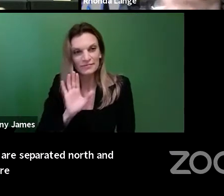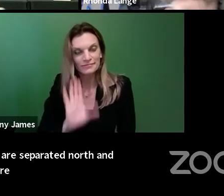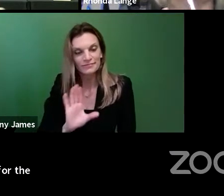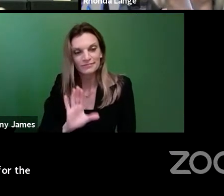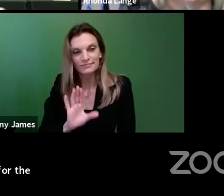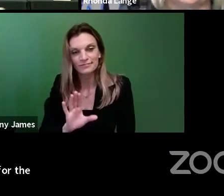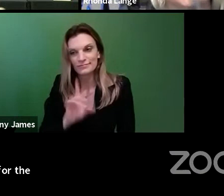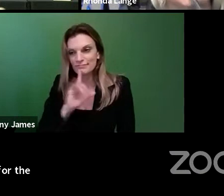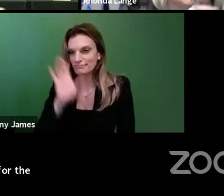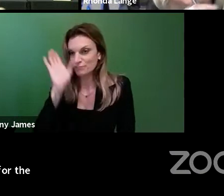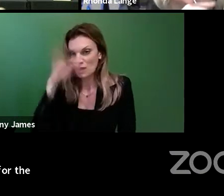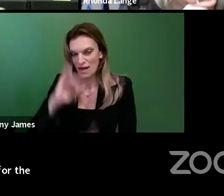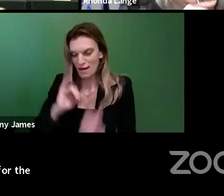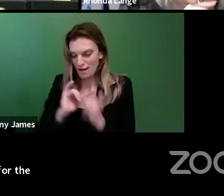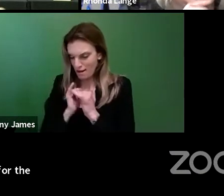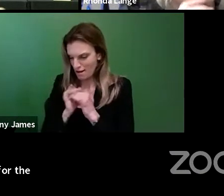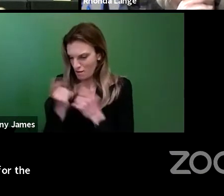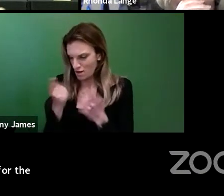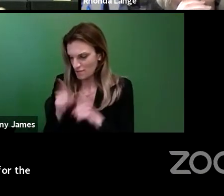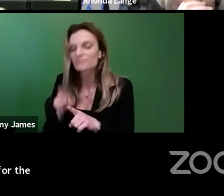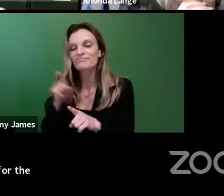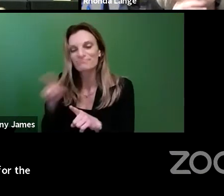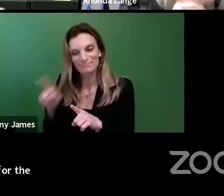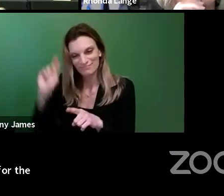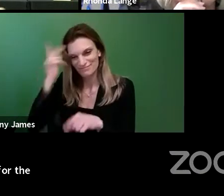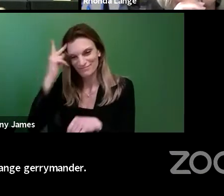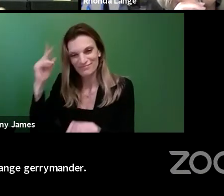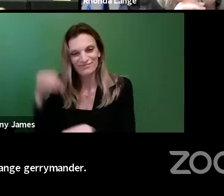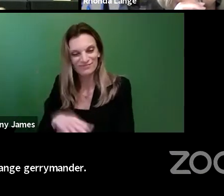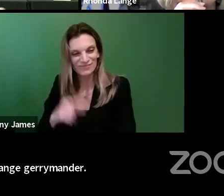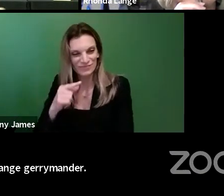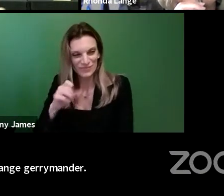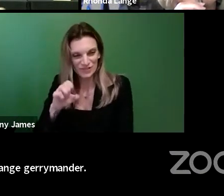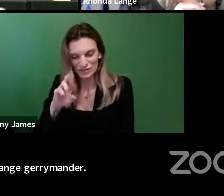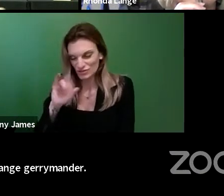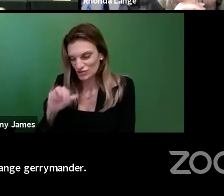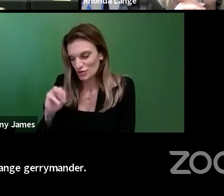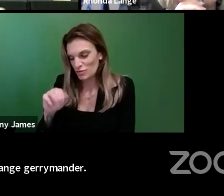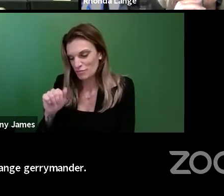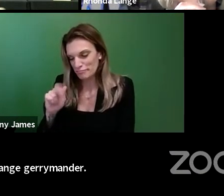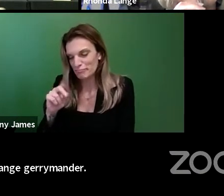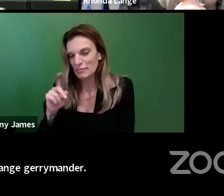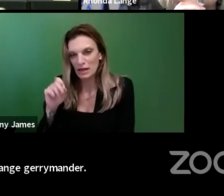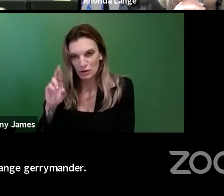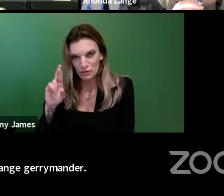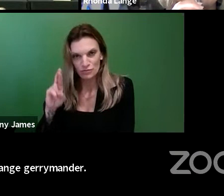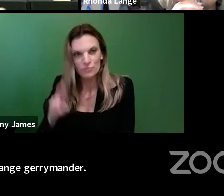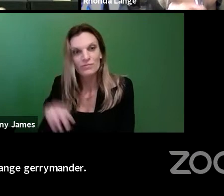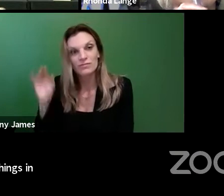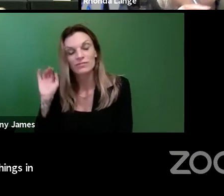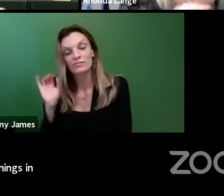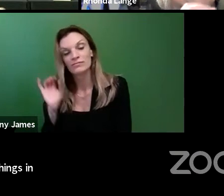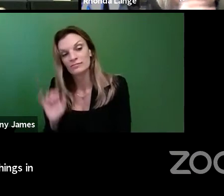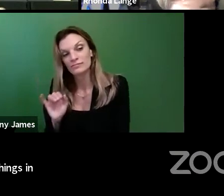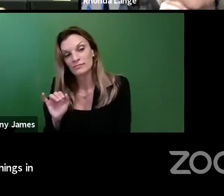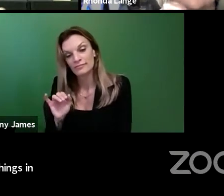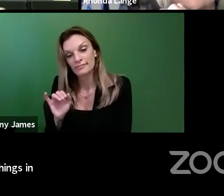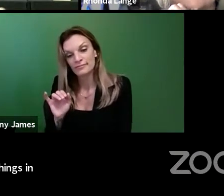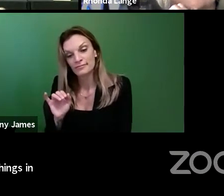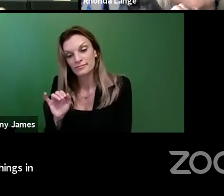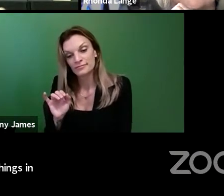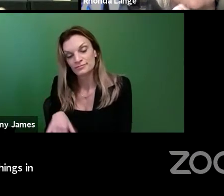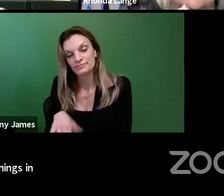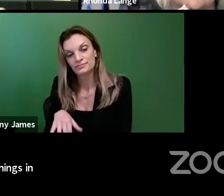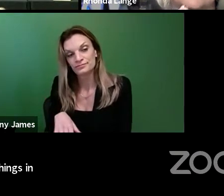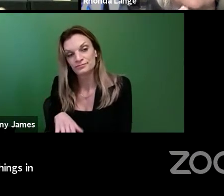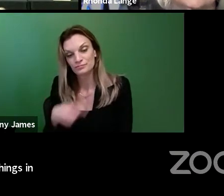strange gerrymander. We have a lot of things in common with lakeshore areas to the south, as you've heard,